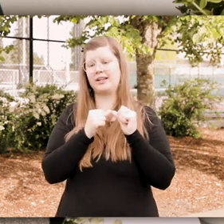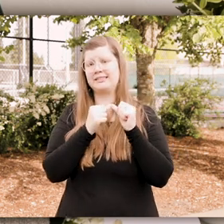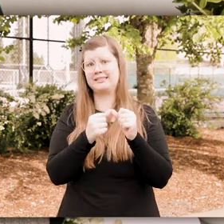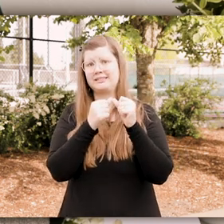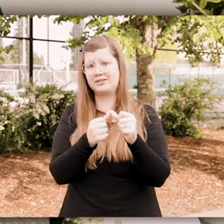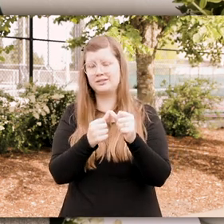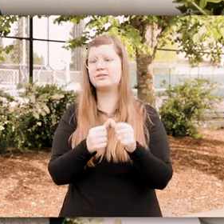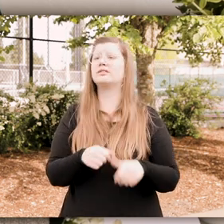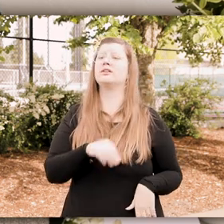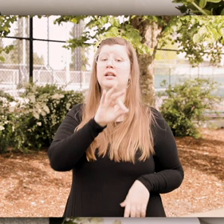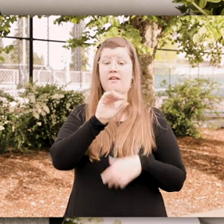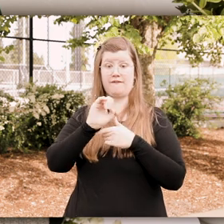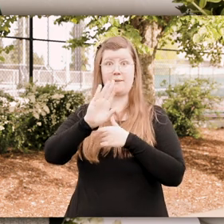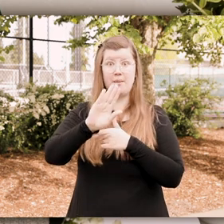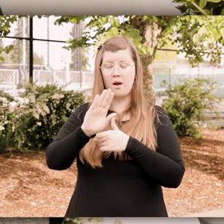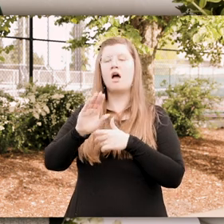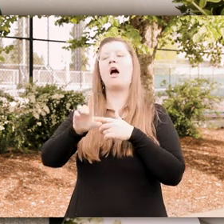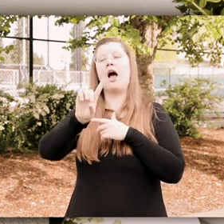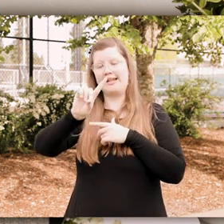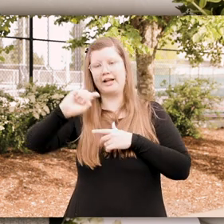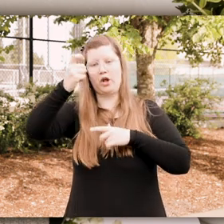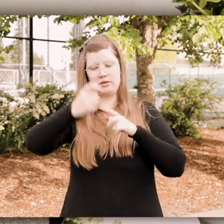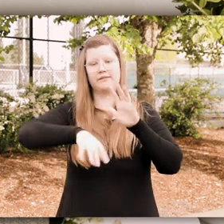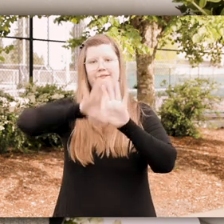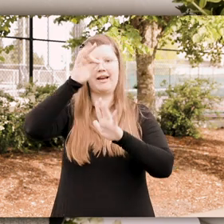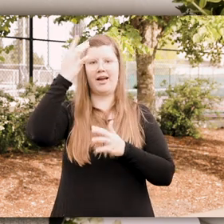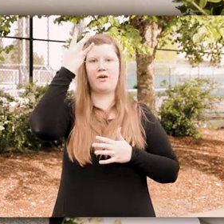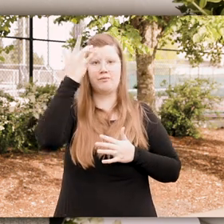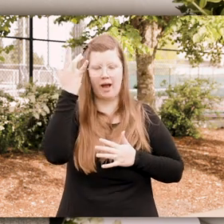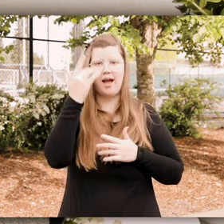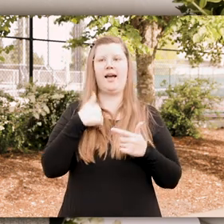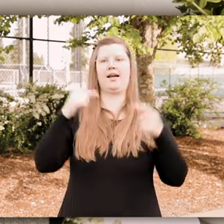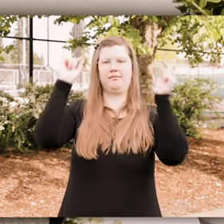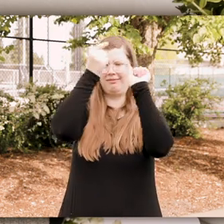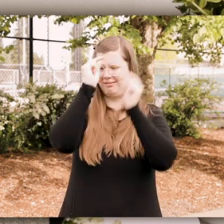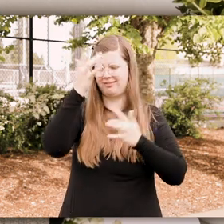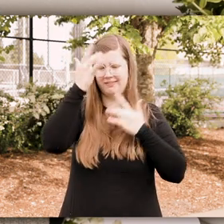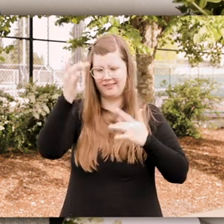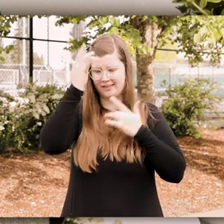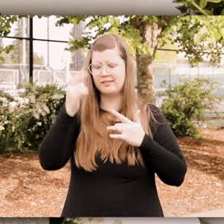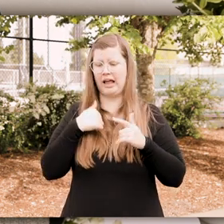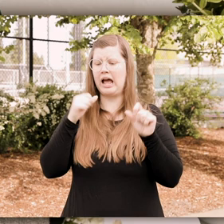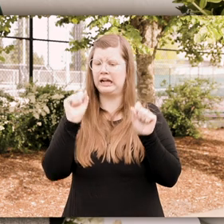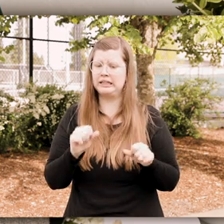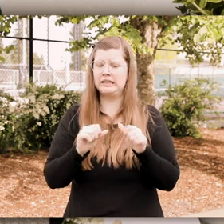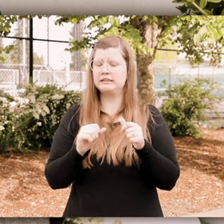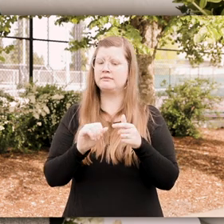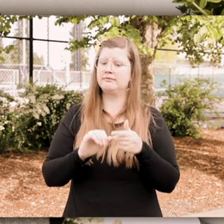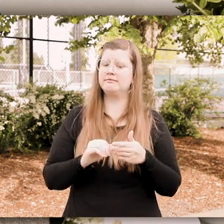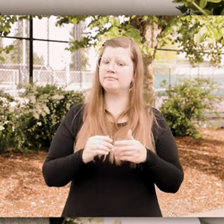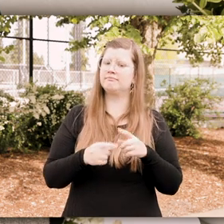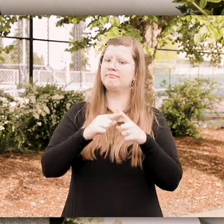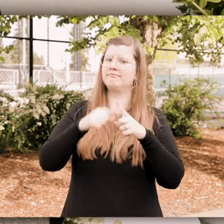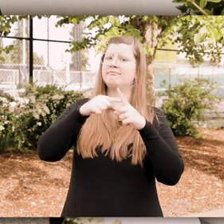surgery shortly after restored my hope for the future, and I once again imagined living out our vision for the end of high school. Then,